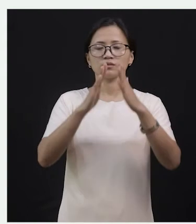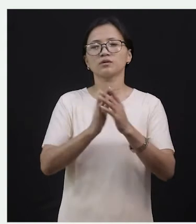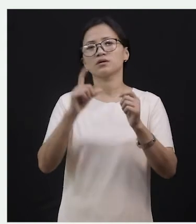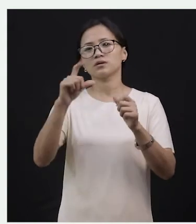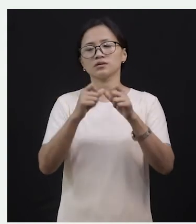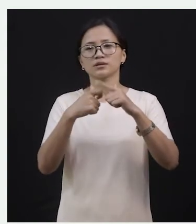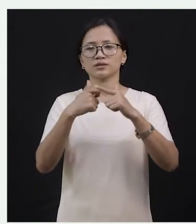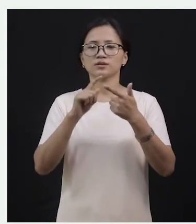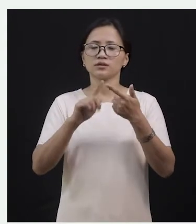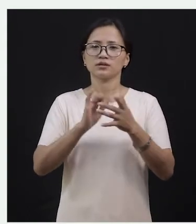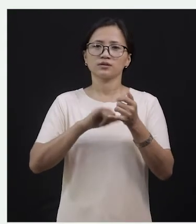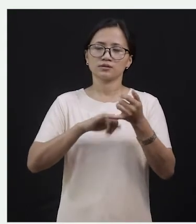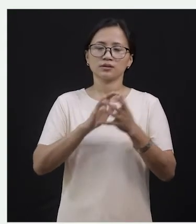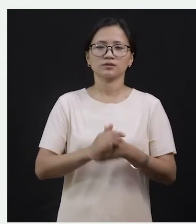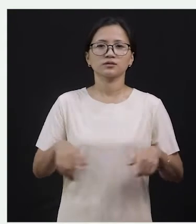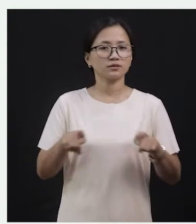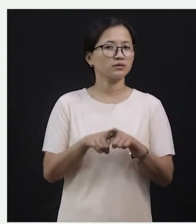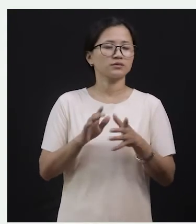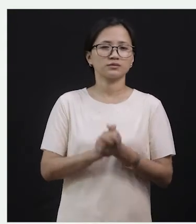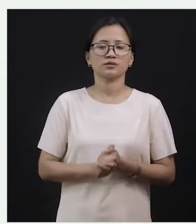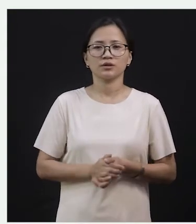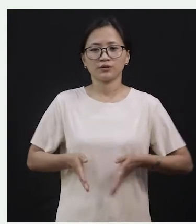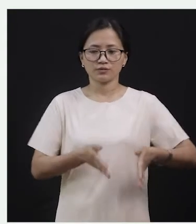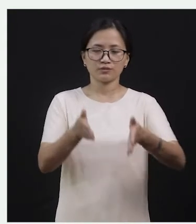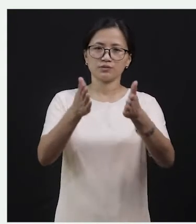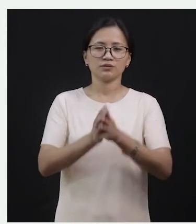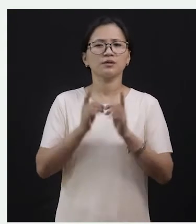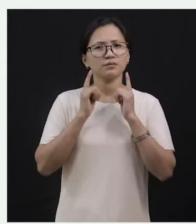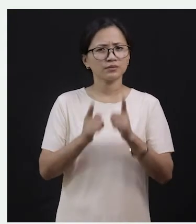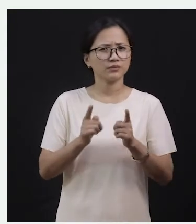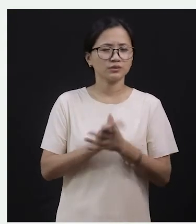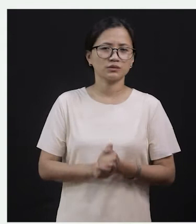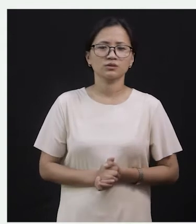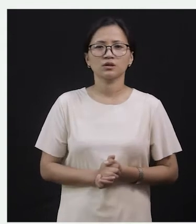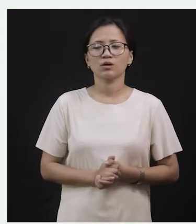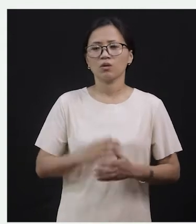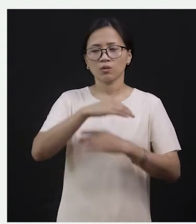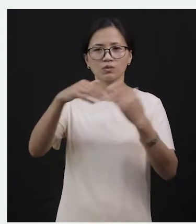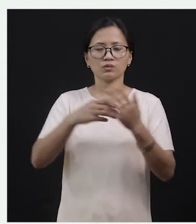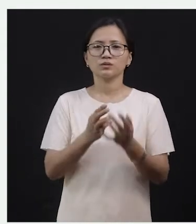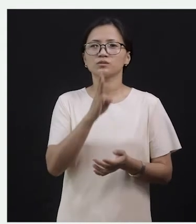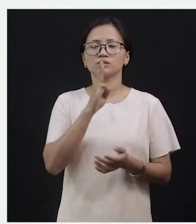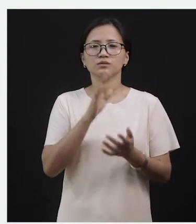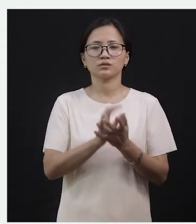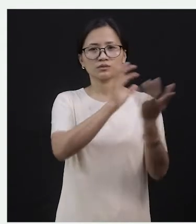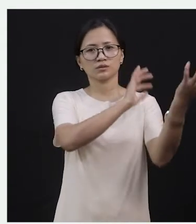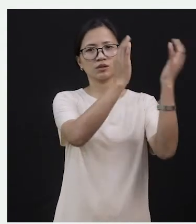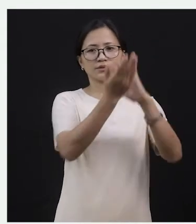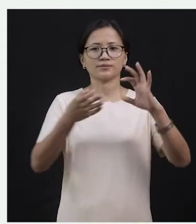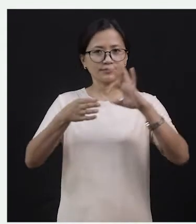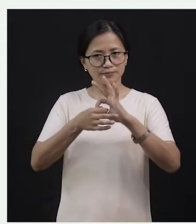and rivers, not from the ocean. But you should know that all the water sources on earth are